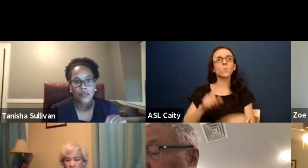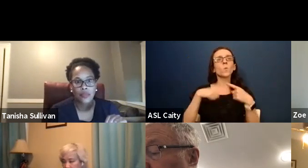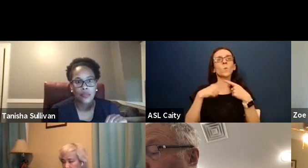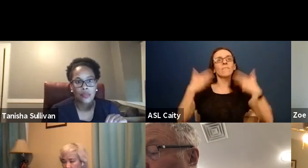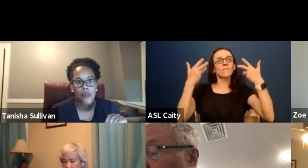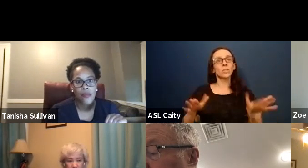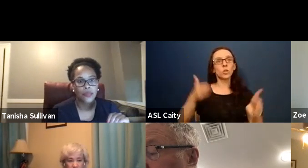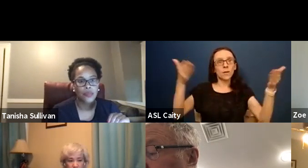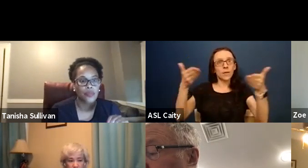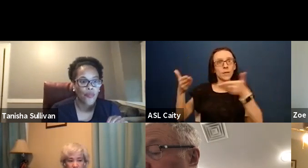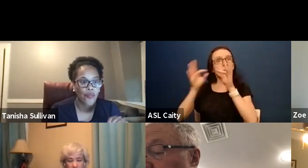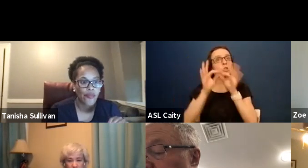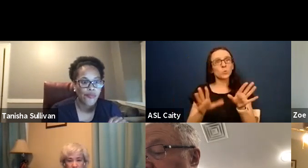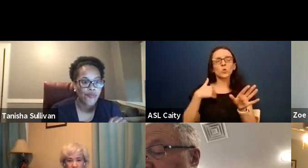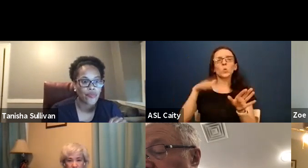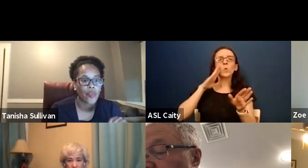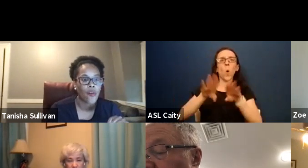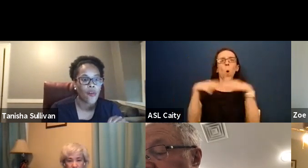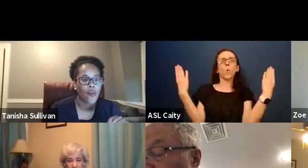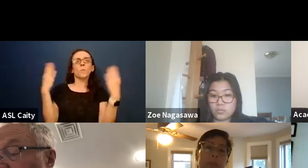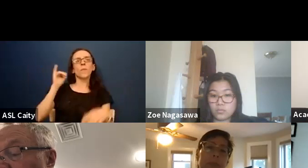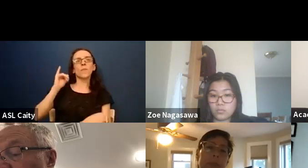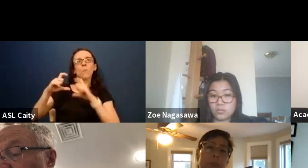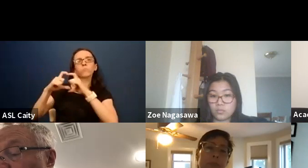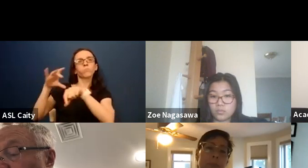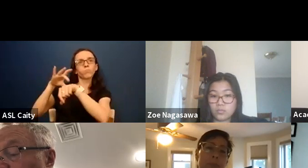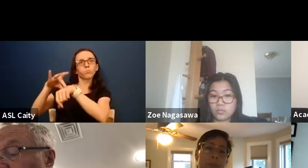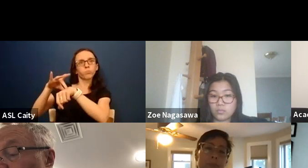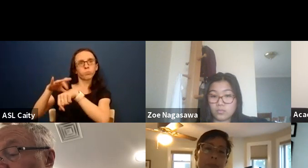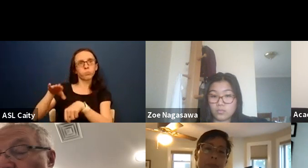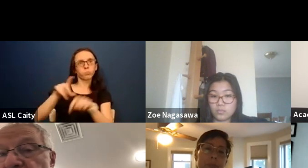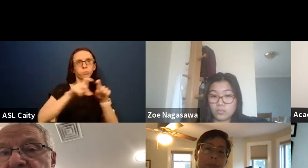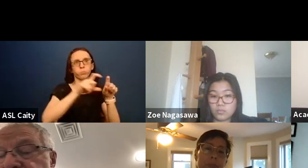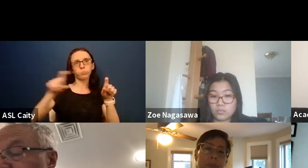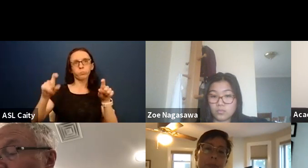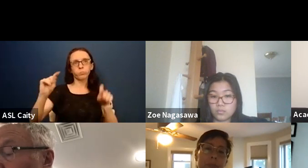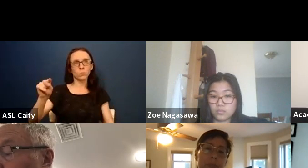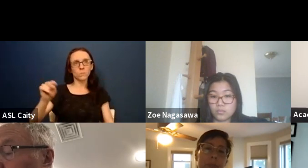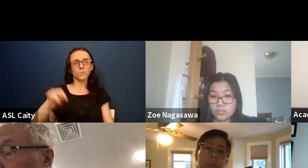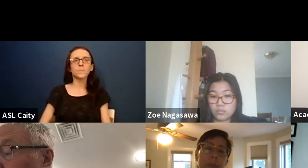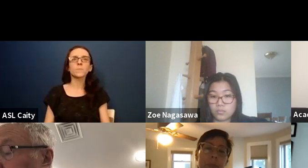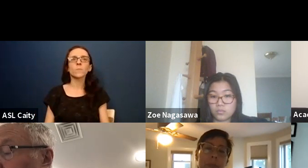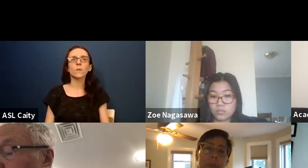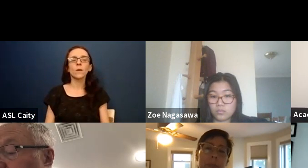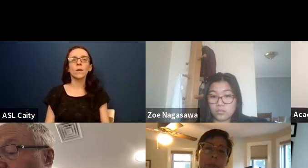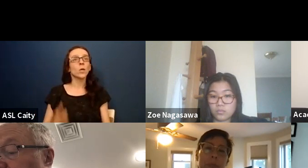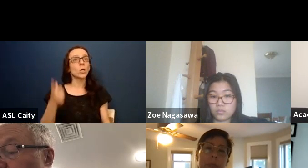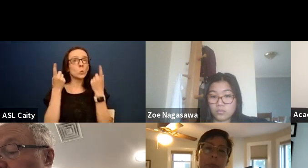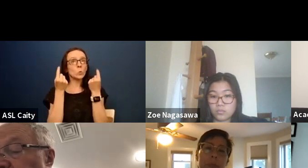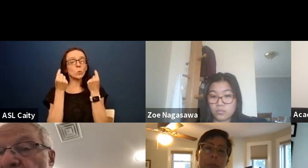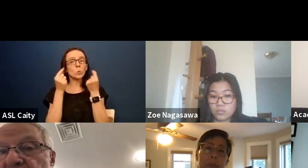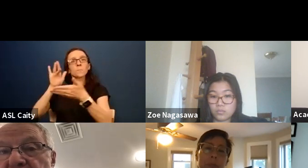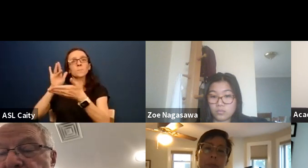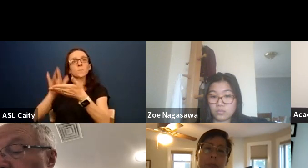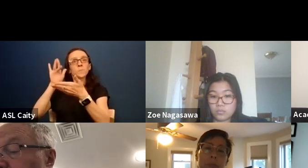the interpreters, we will activate the interpretation icon at the bottom of your screen. Click the icon to select